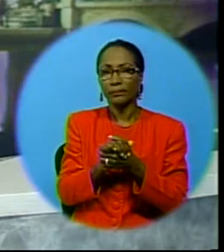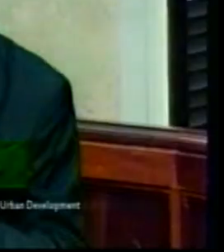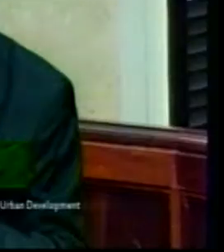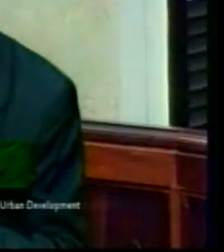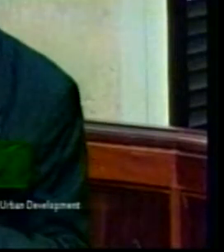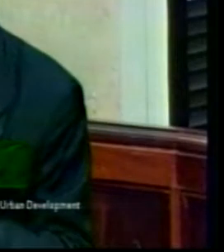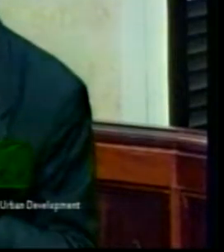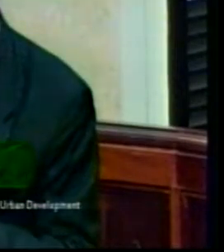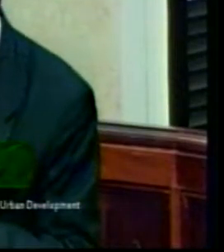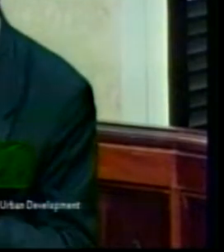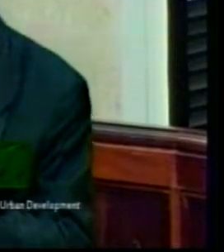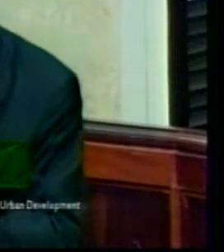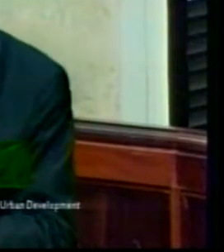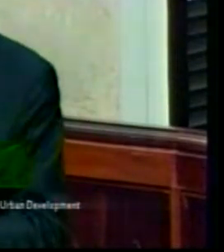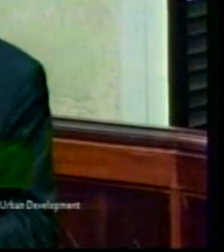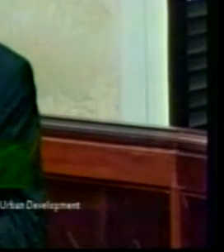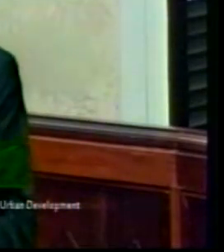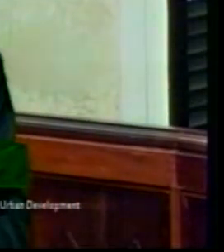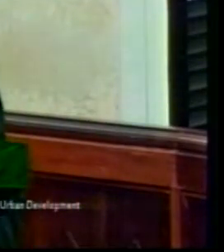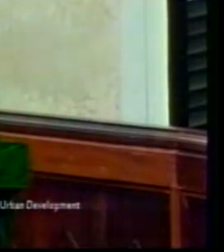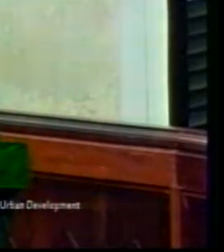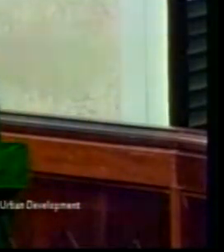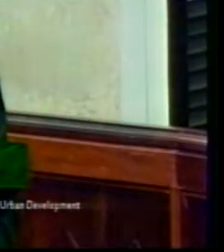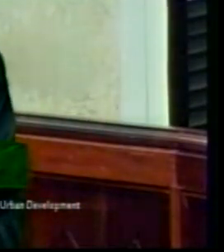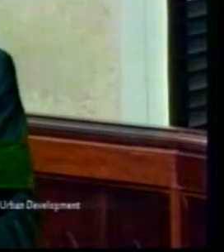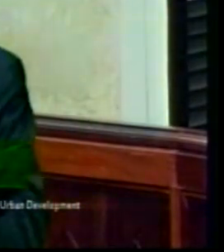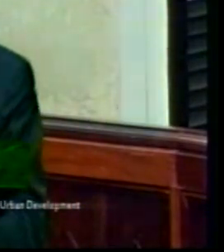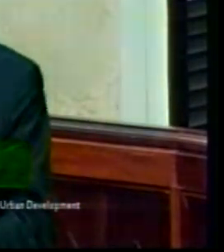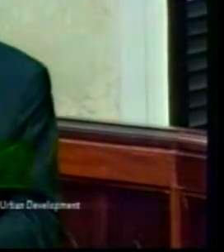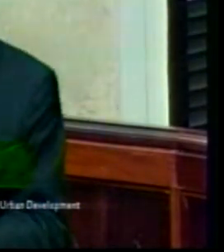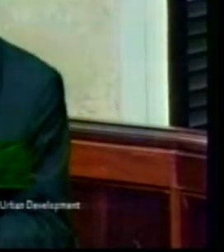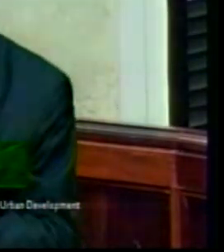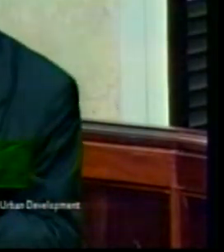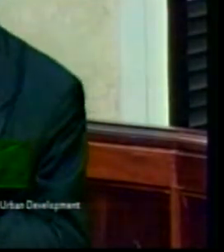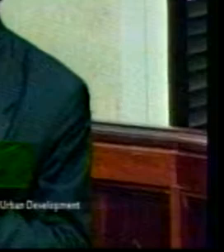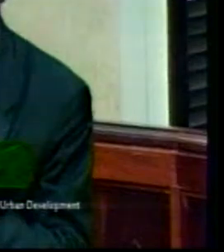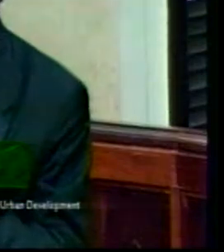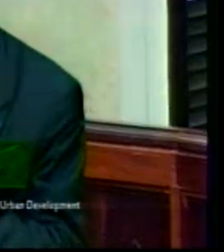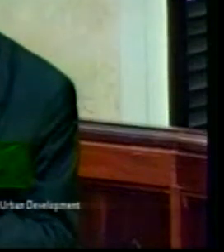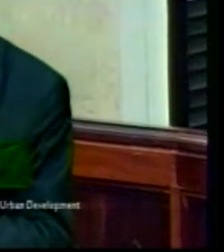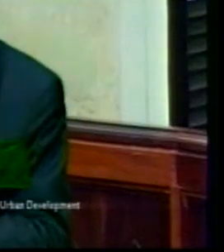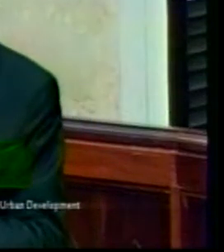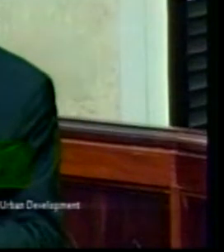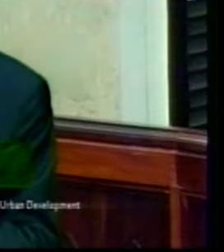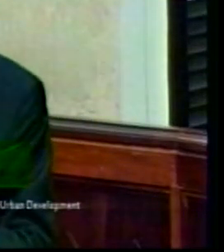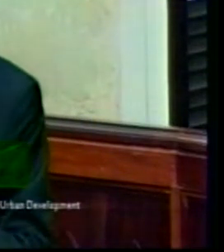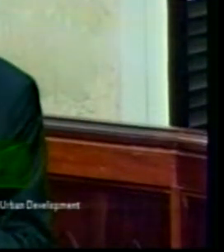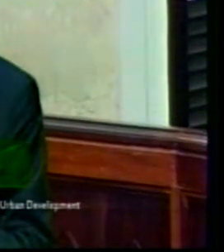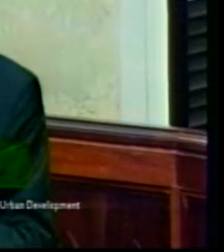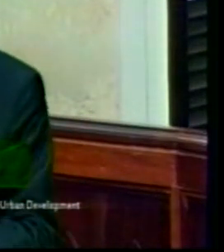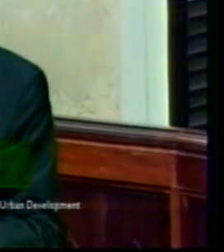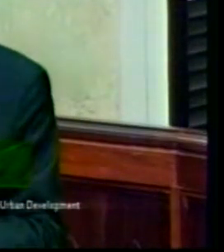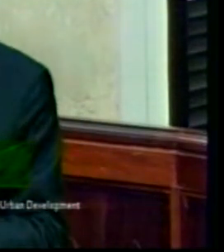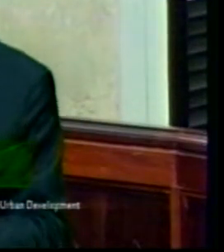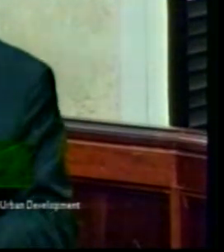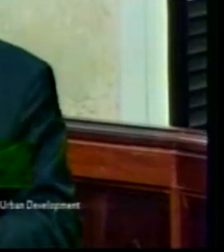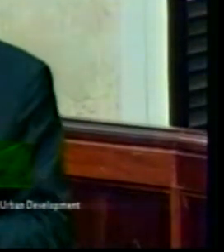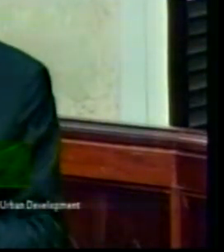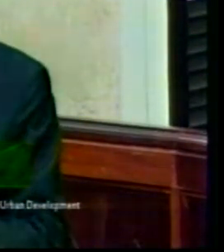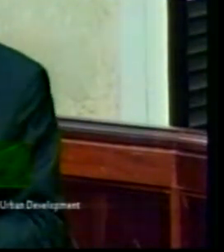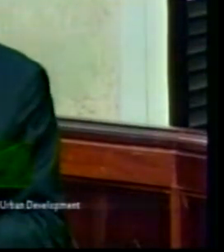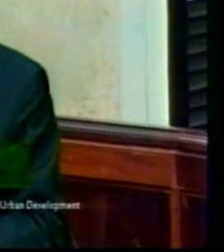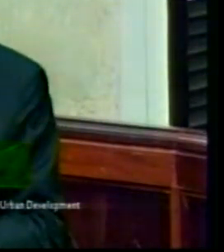I spoke as recently as this morning with the Director of National Insurance, who assures me